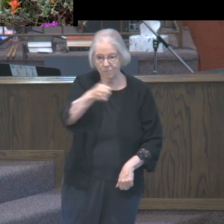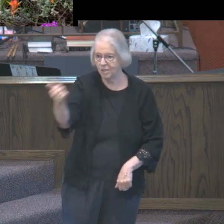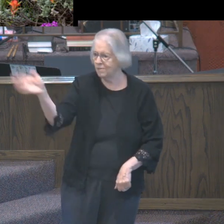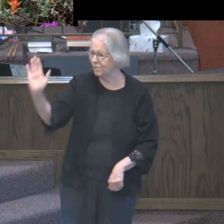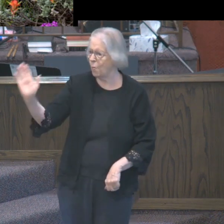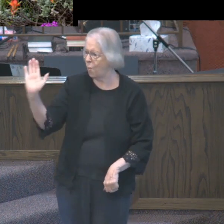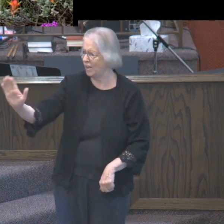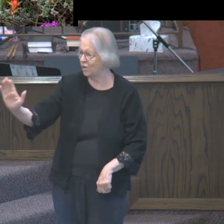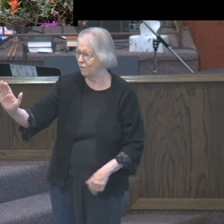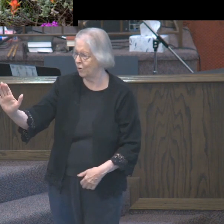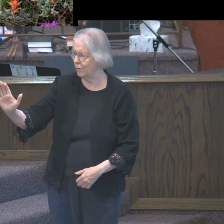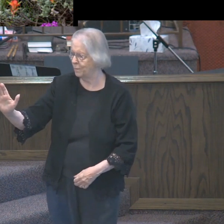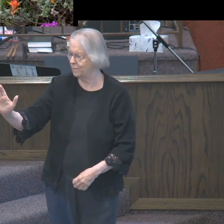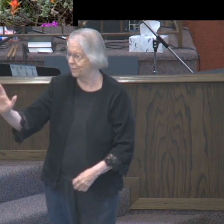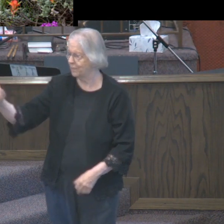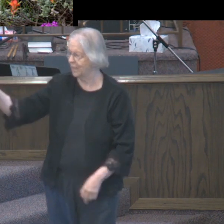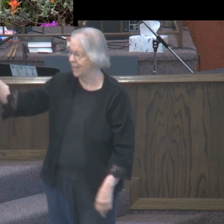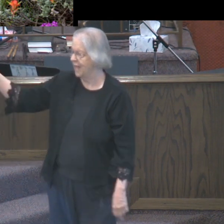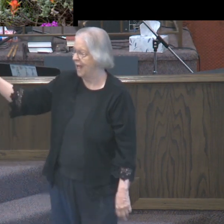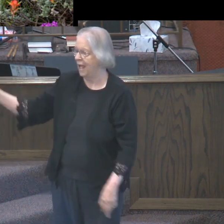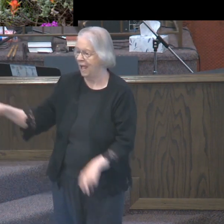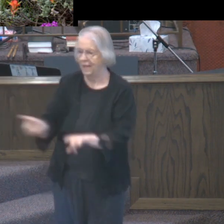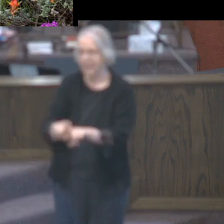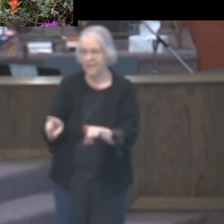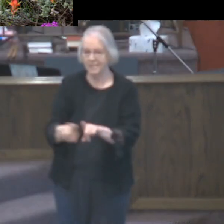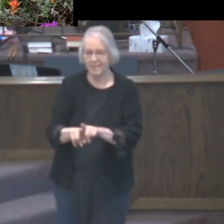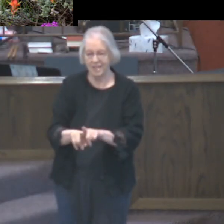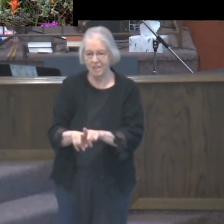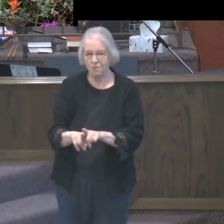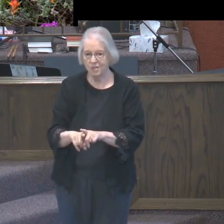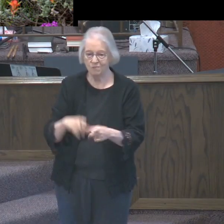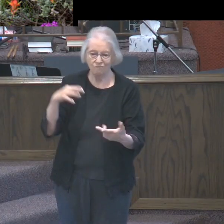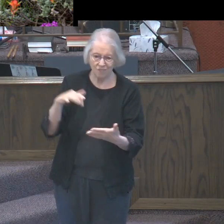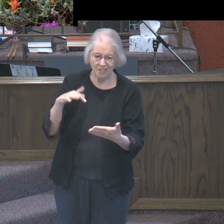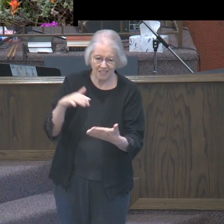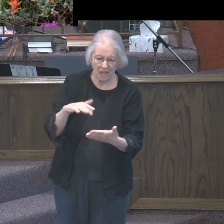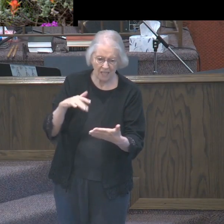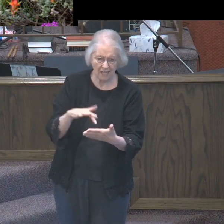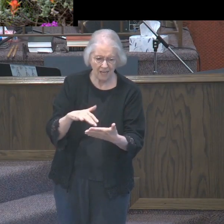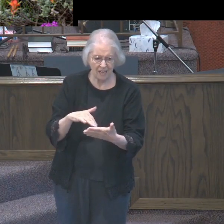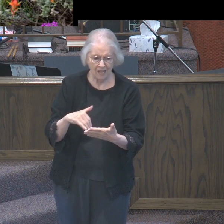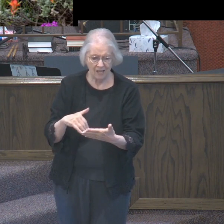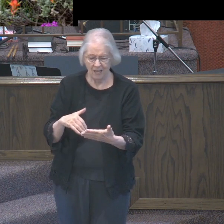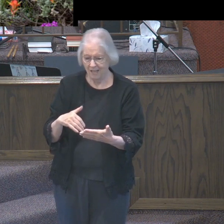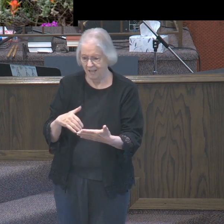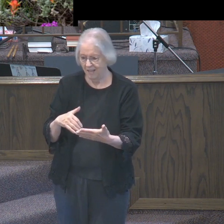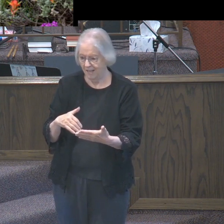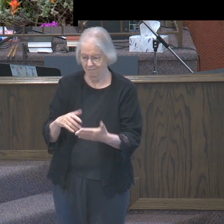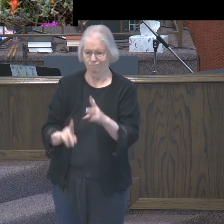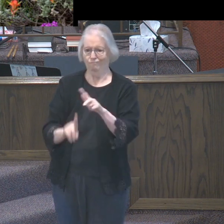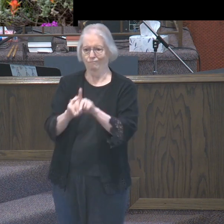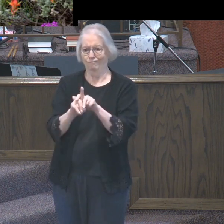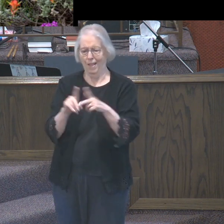through this next series of messages, it dawned on me that the question that I asked this morning, what do